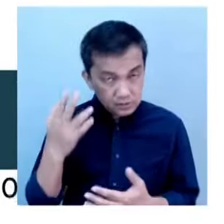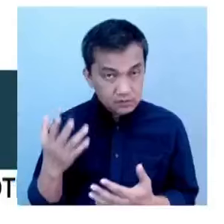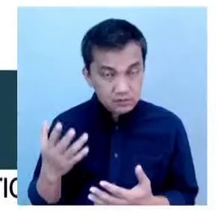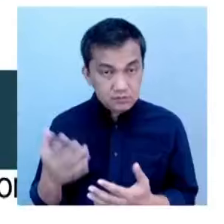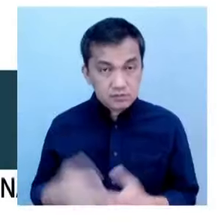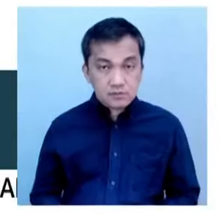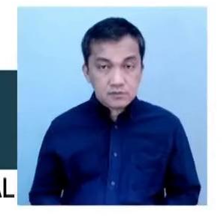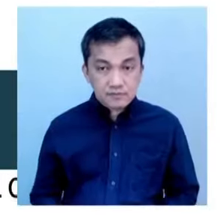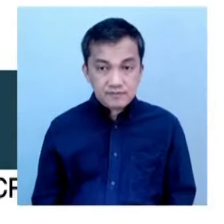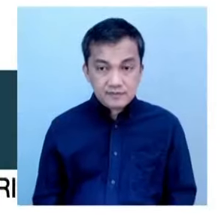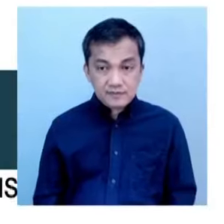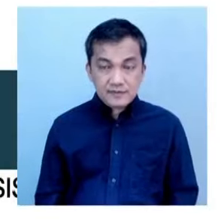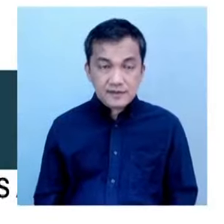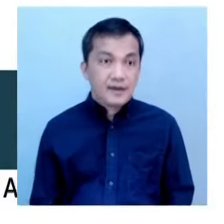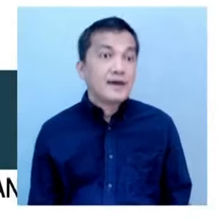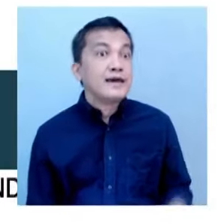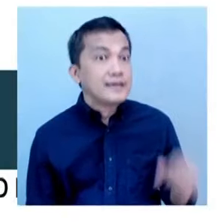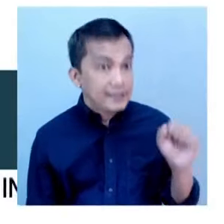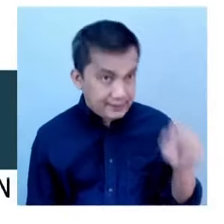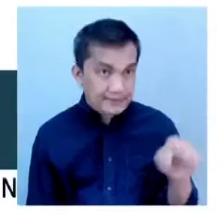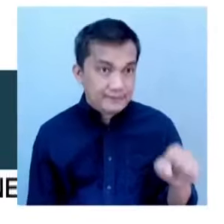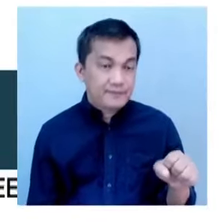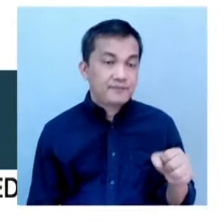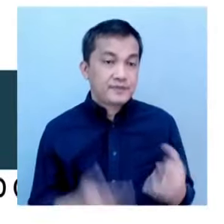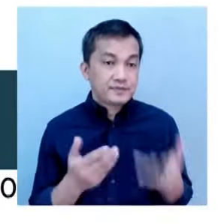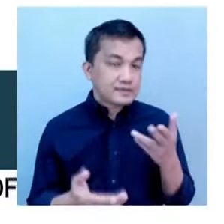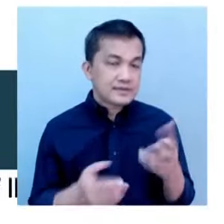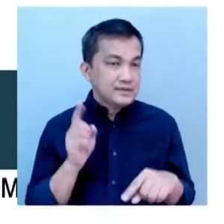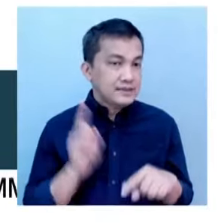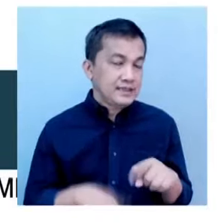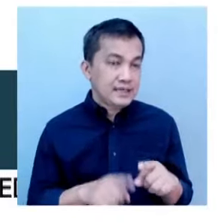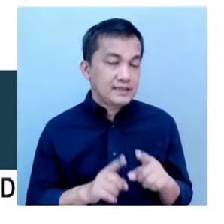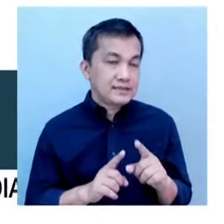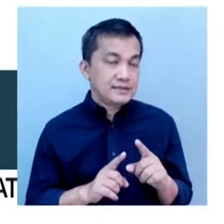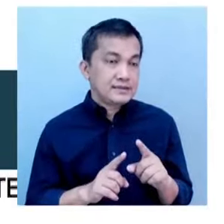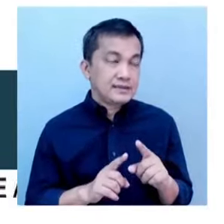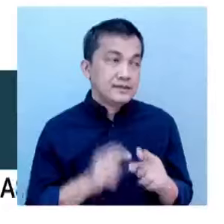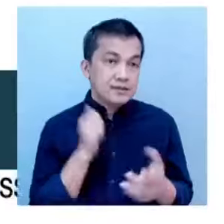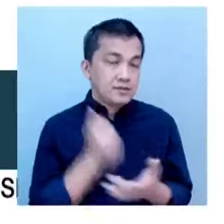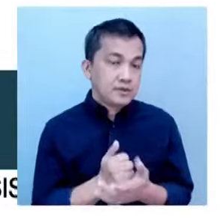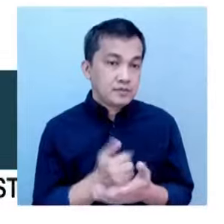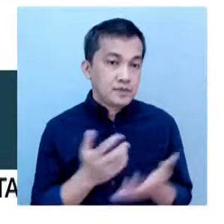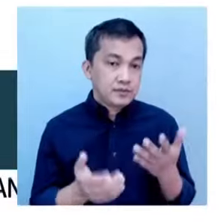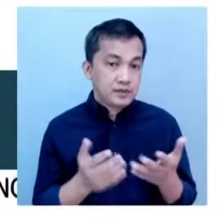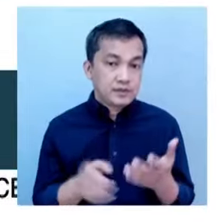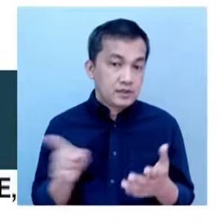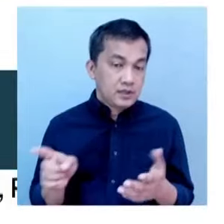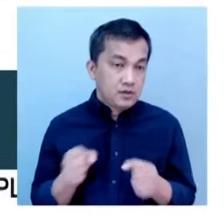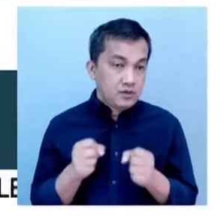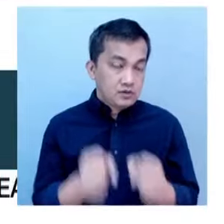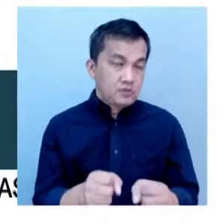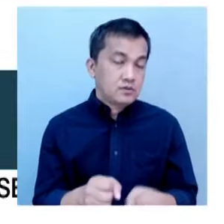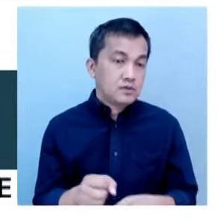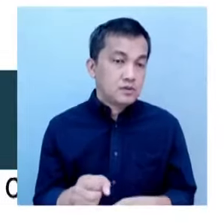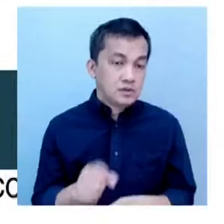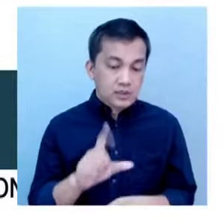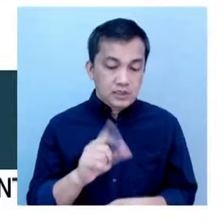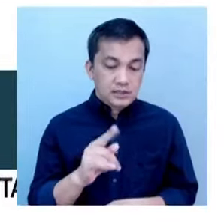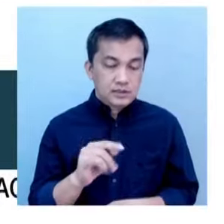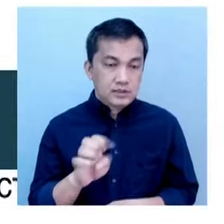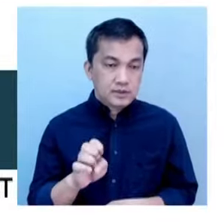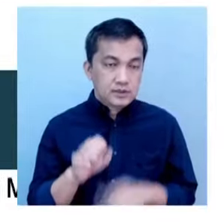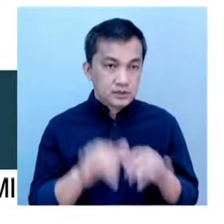Well, yes, yeah, maybe. No, I couldn't confirm that, Carmina, but perhaps that's one strategy to legitimize their